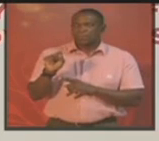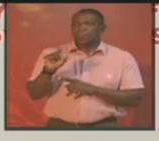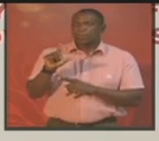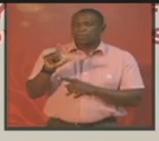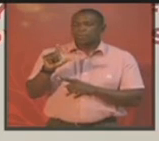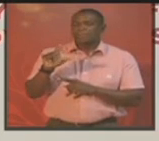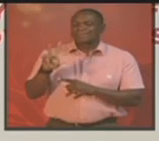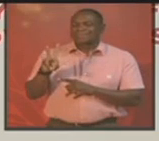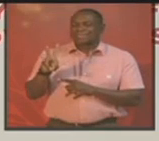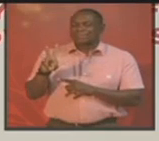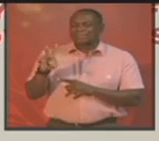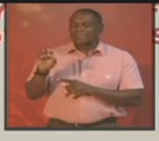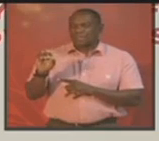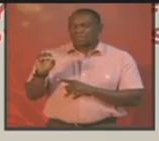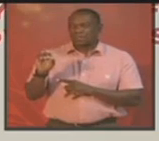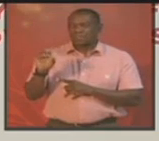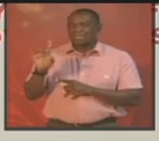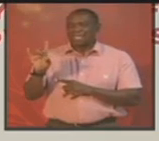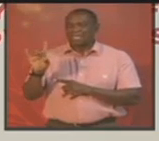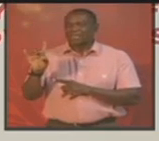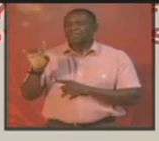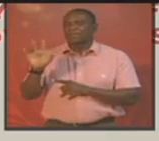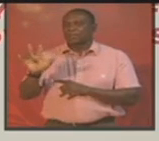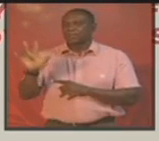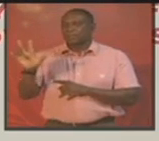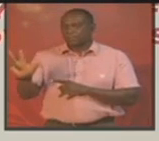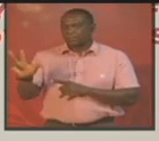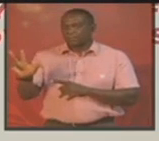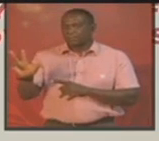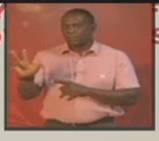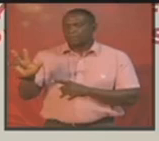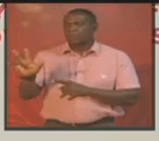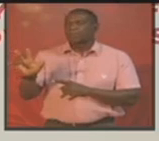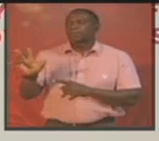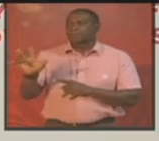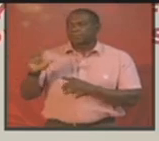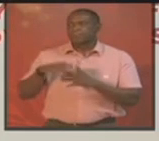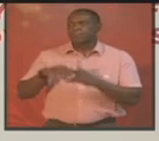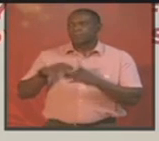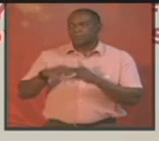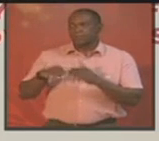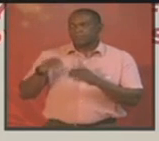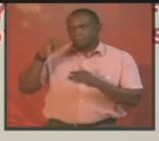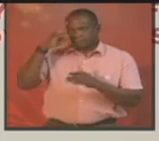$160,838 towards the purchase of vaccines. So,